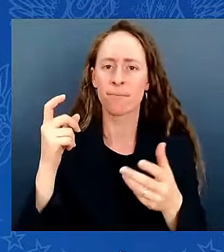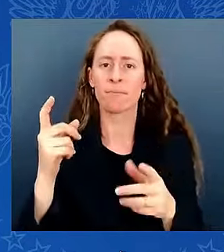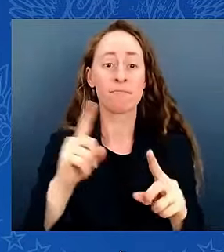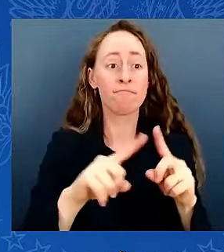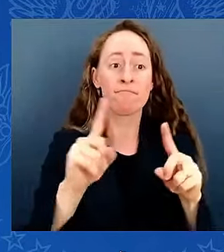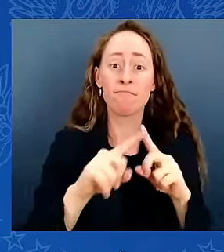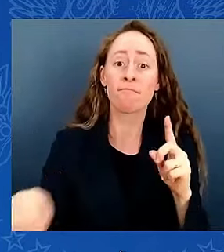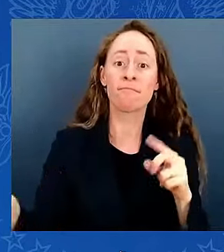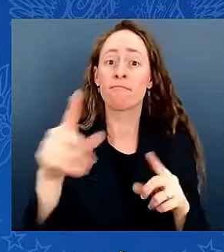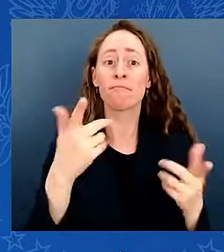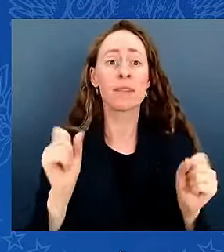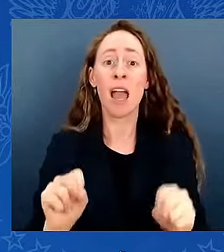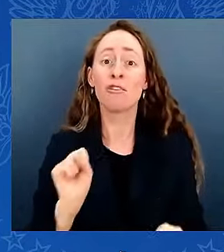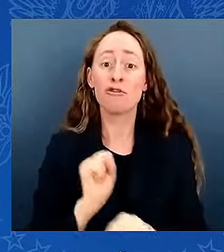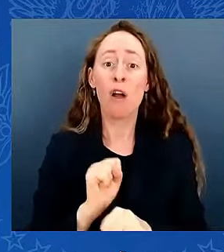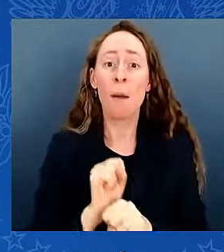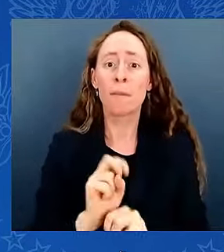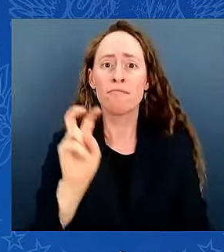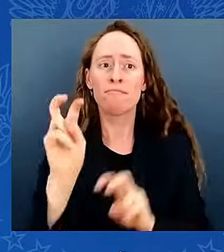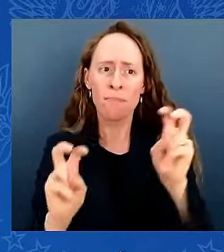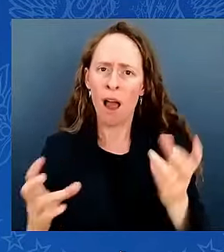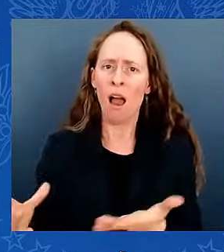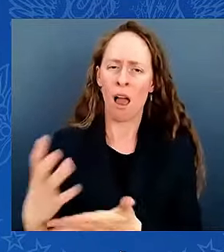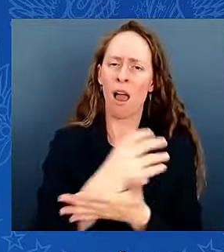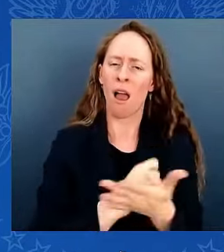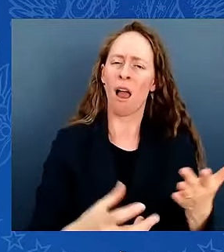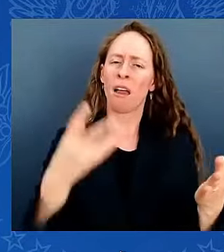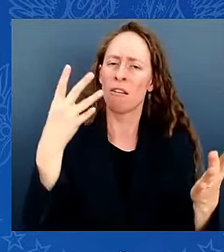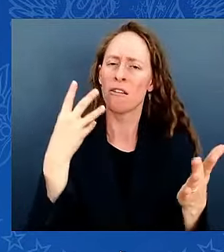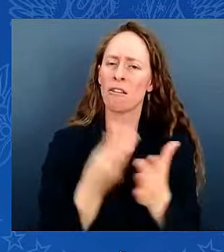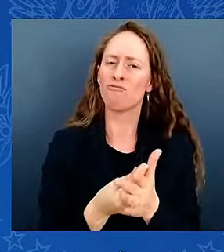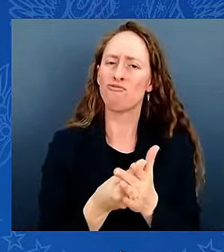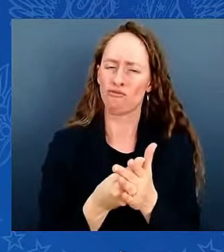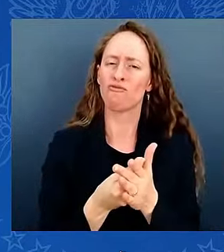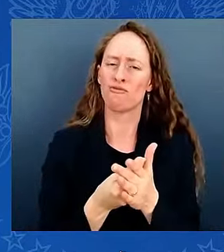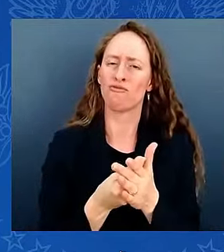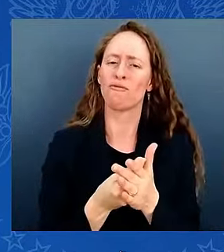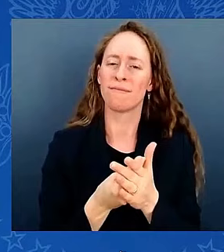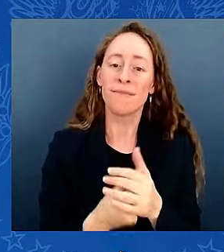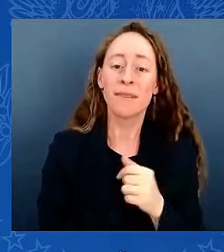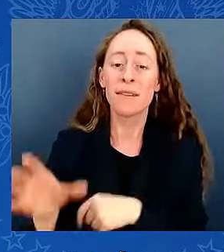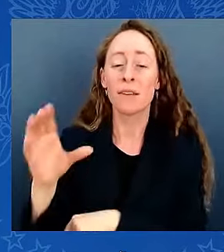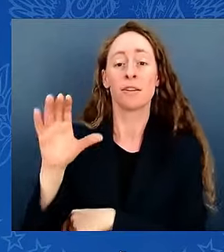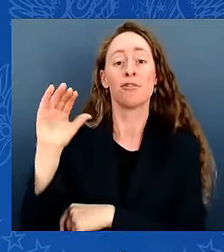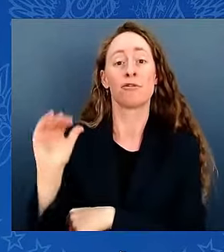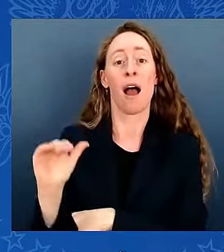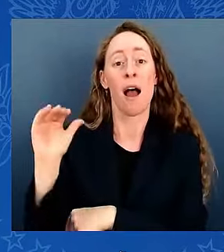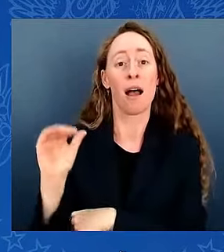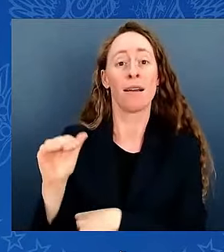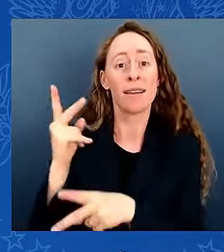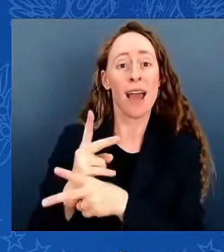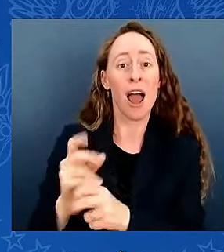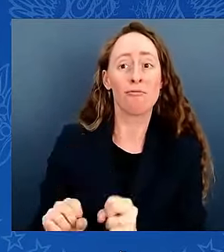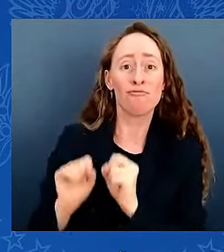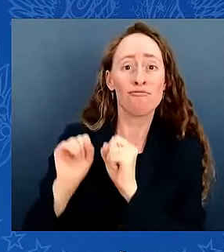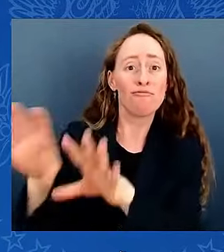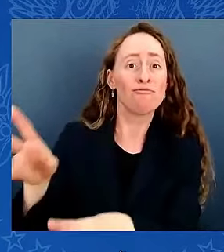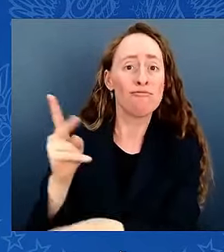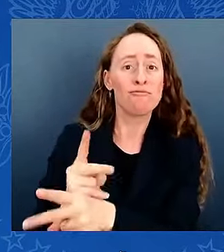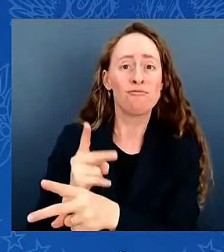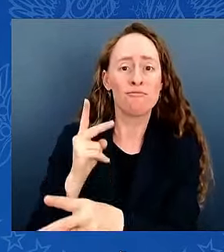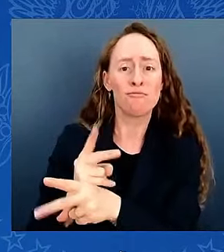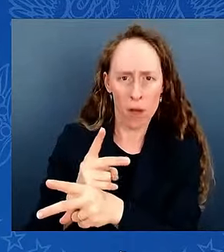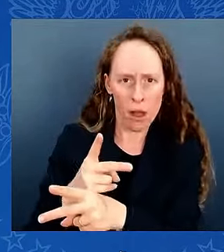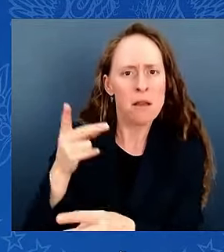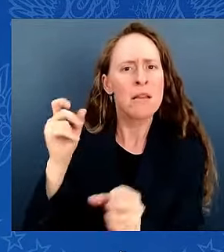and lower healthcare and childcare costs. Let me tell you, I get that. because we know what it means when a family gets a